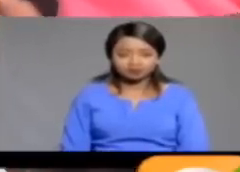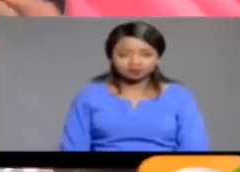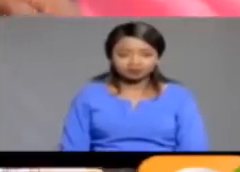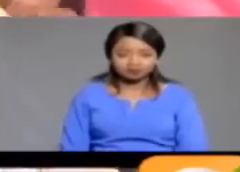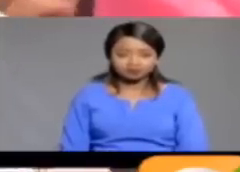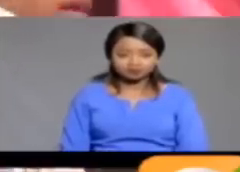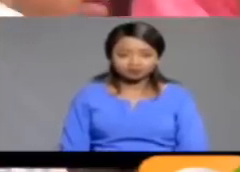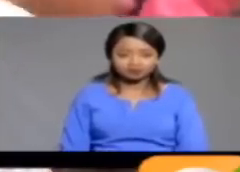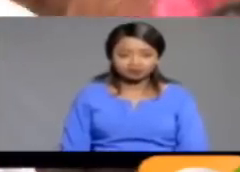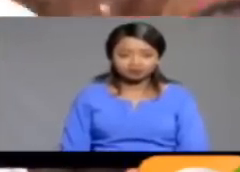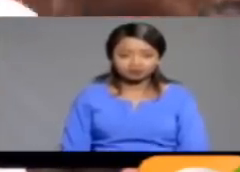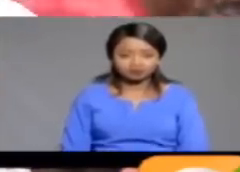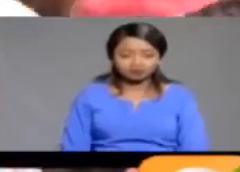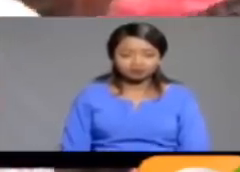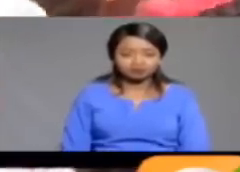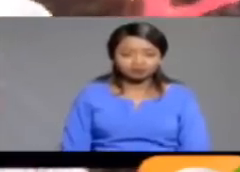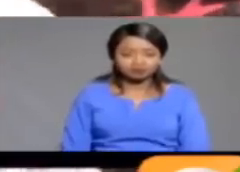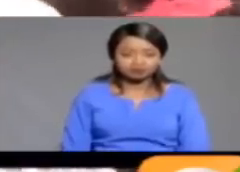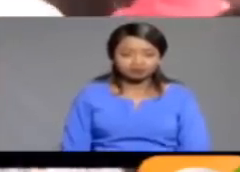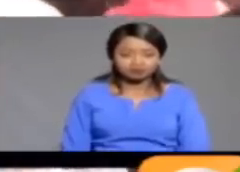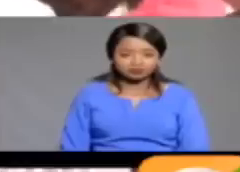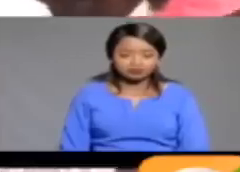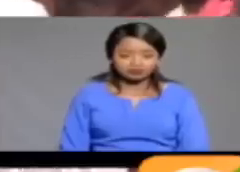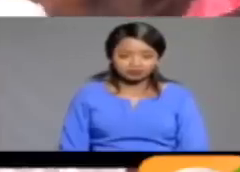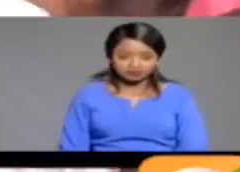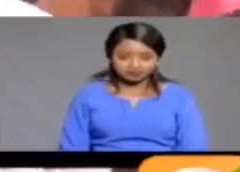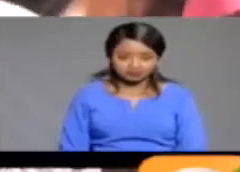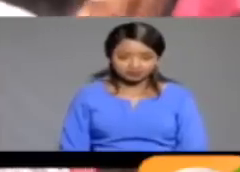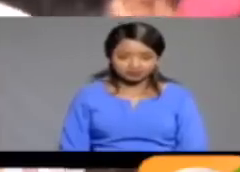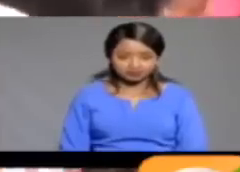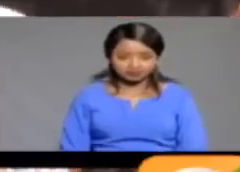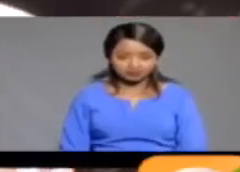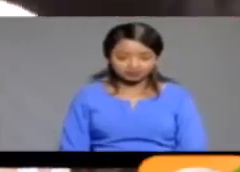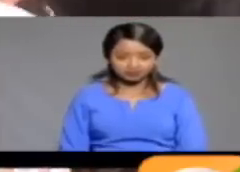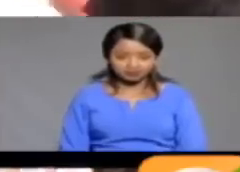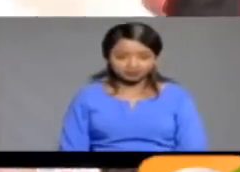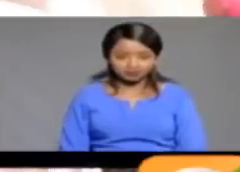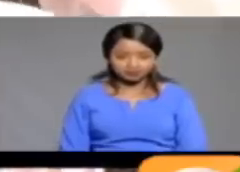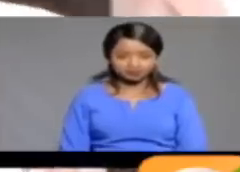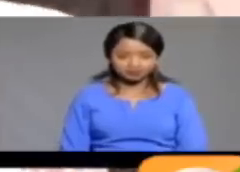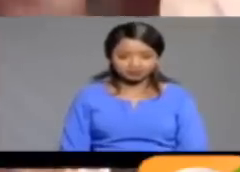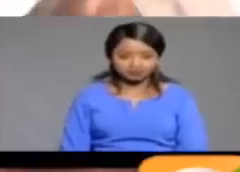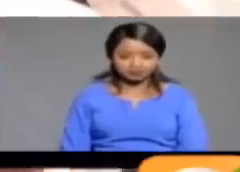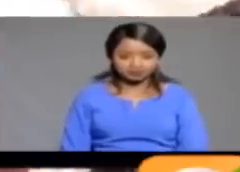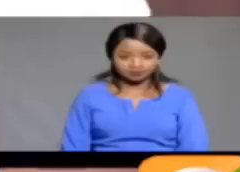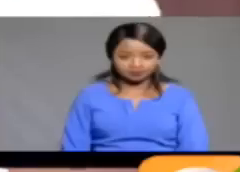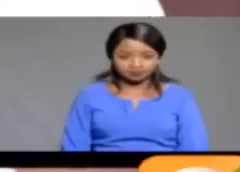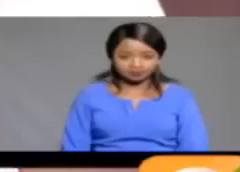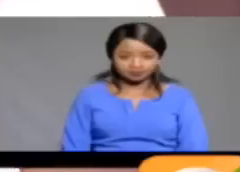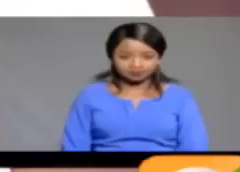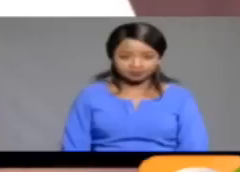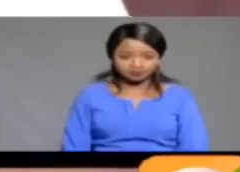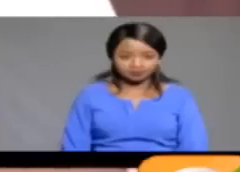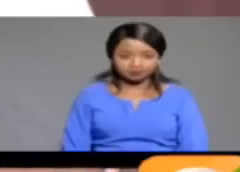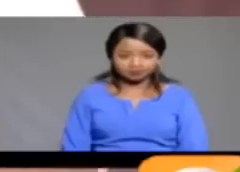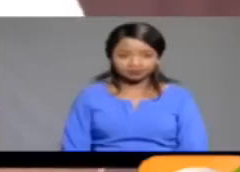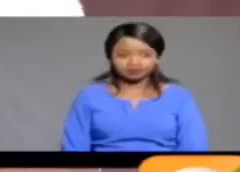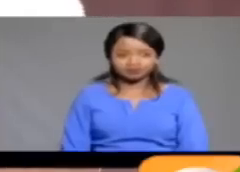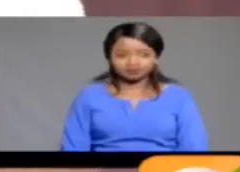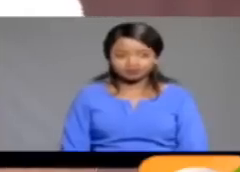naridhie. Namo kuona Uhuru Muigai wa Kenyatta. Onani hau mihodi na dirago wagwa.